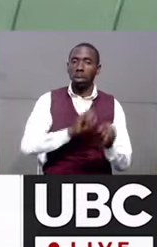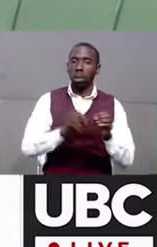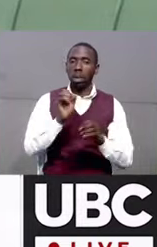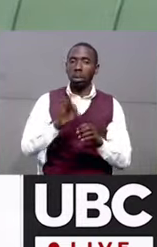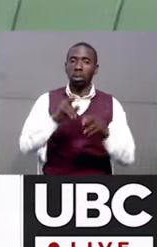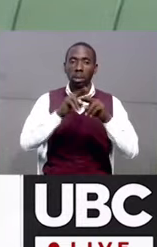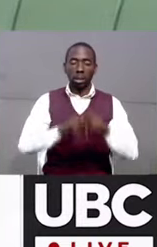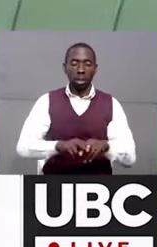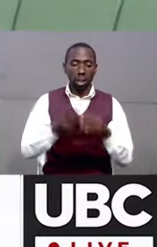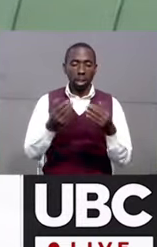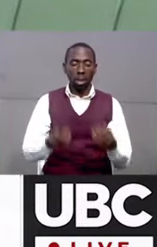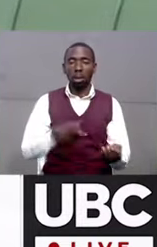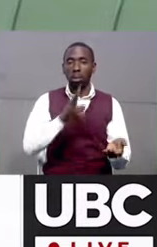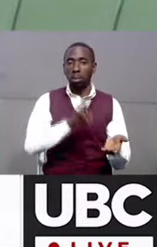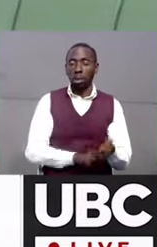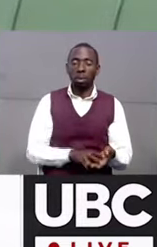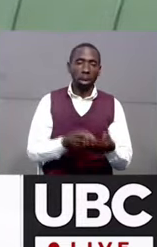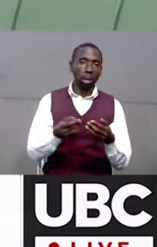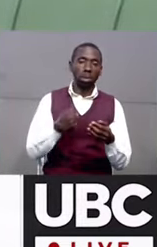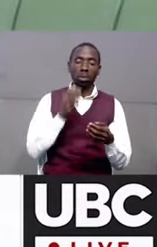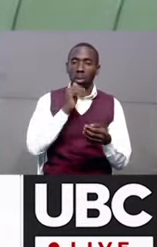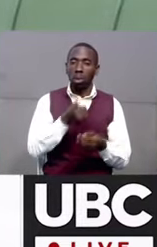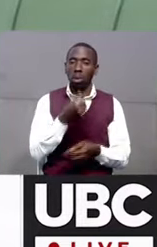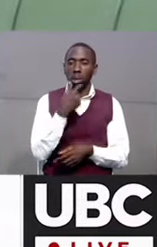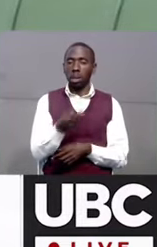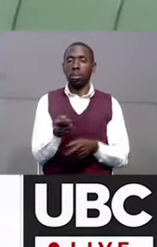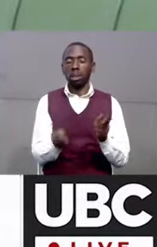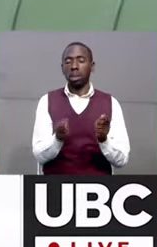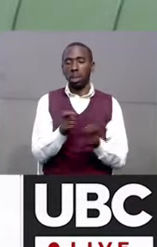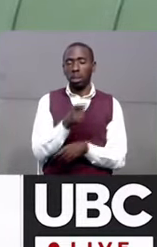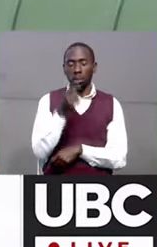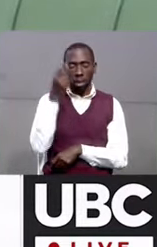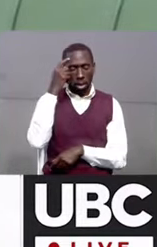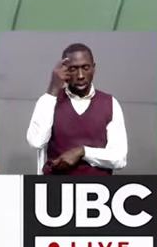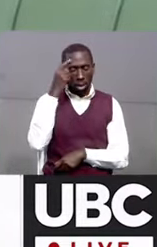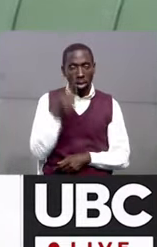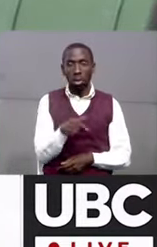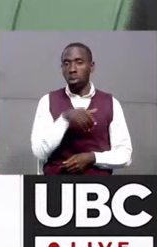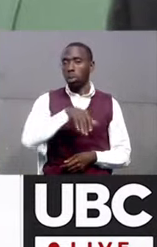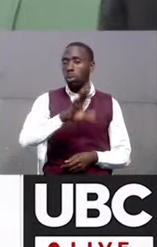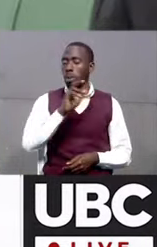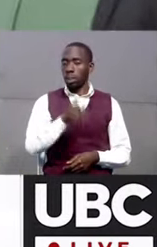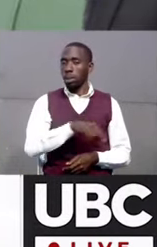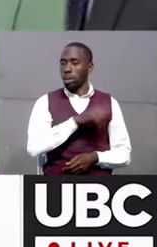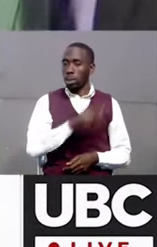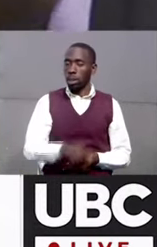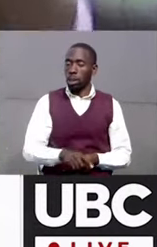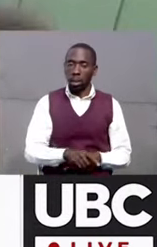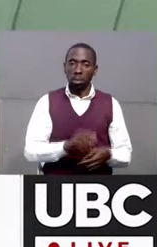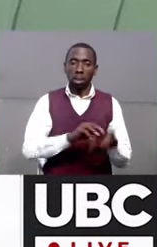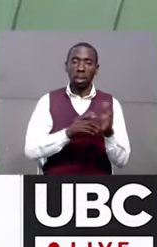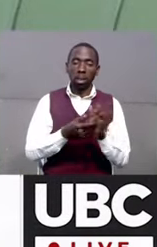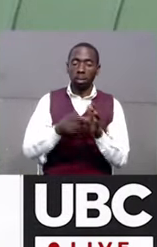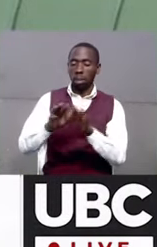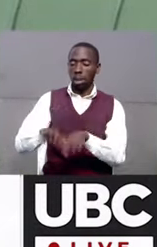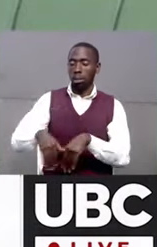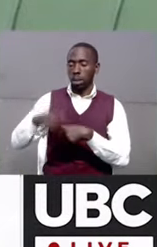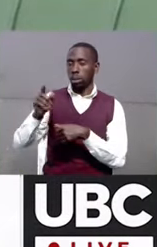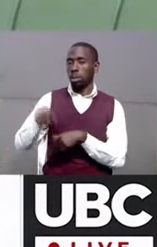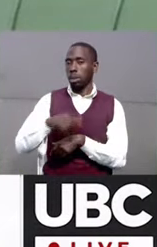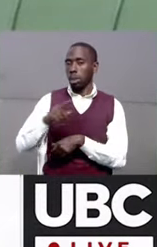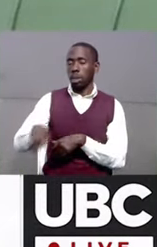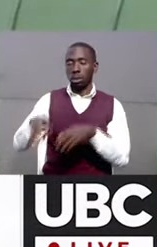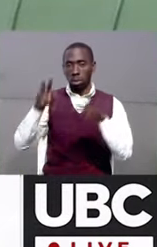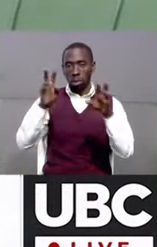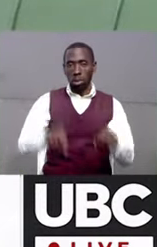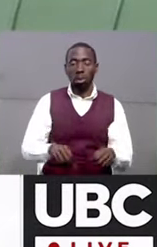following day, you say, now I'm changing my mind. Your error does not constitute the Parliament's error. You should seek formally to say